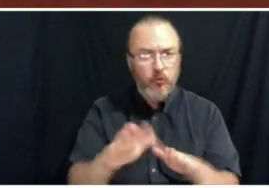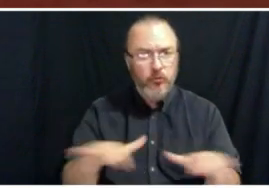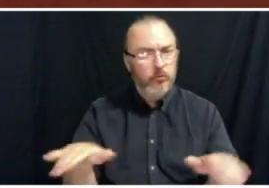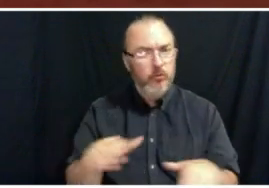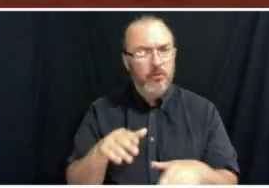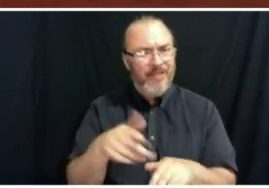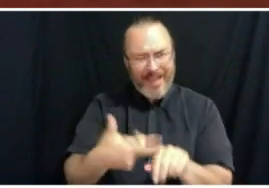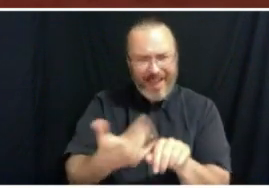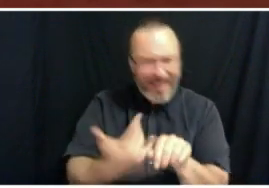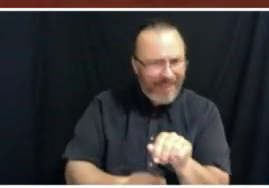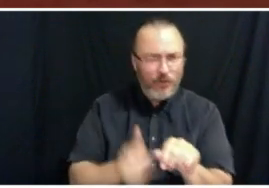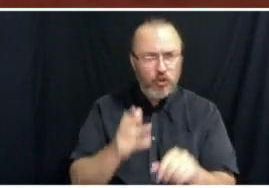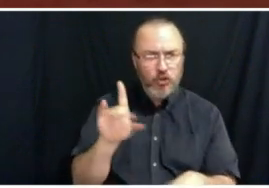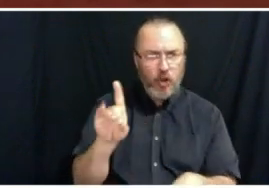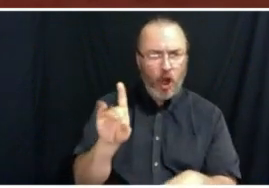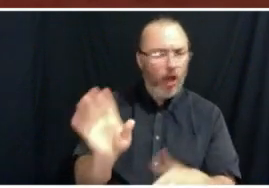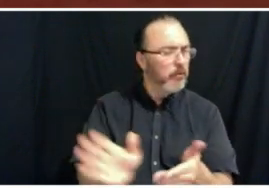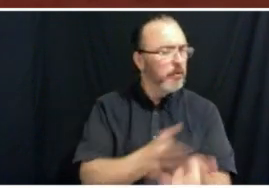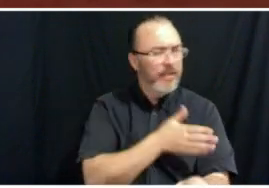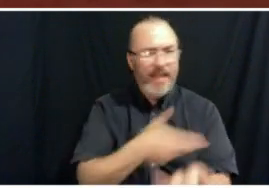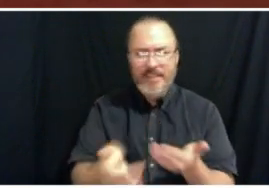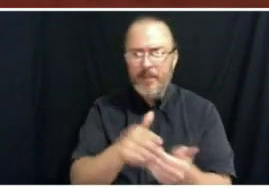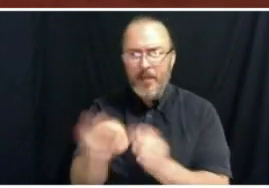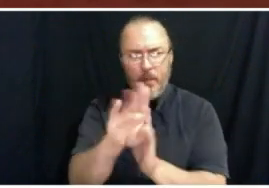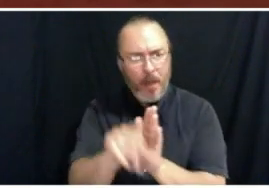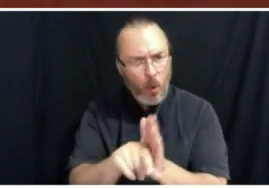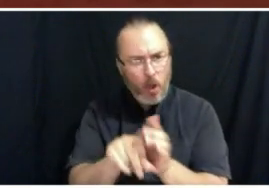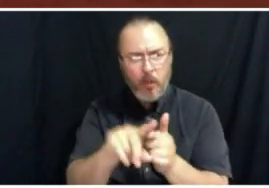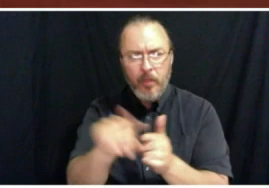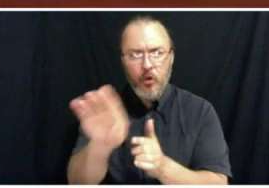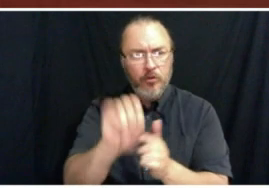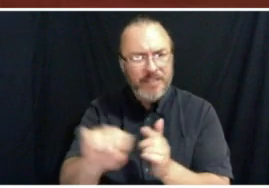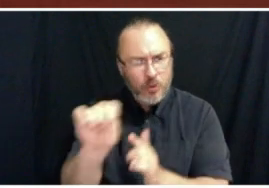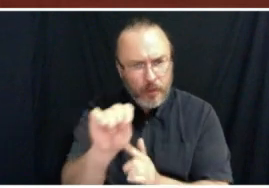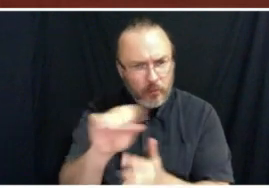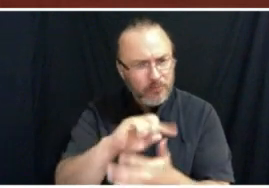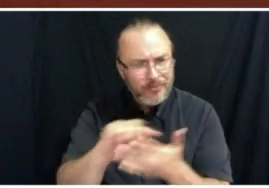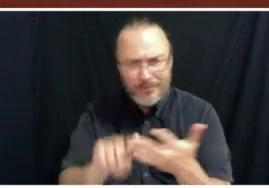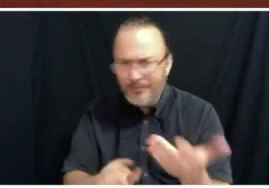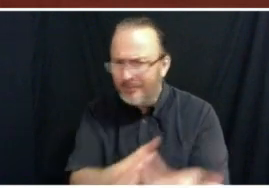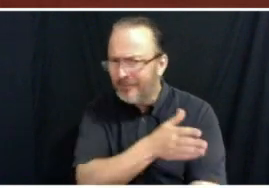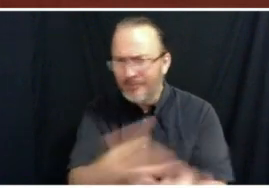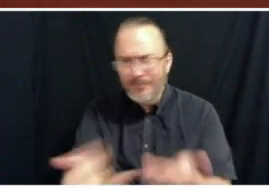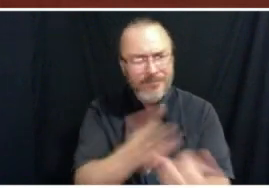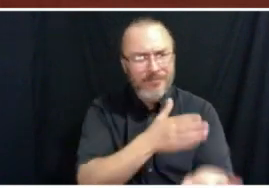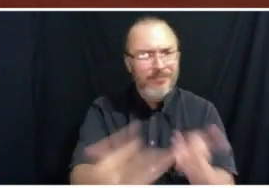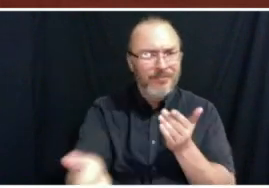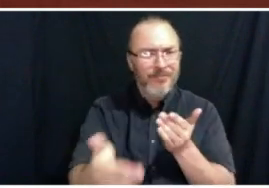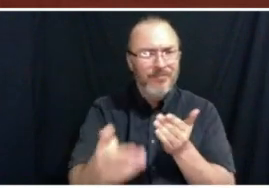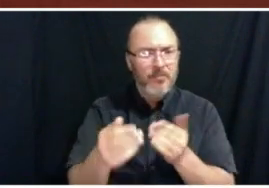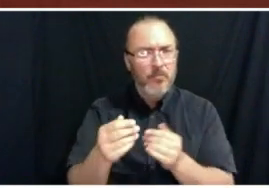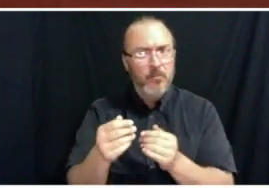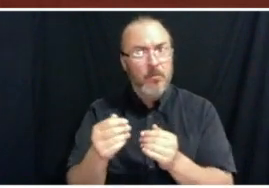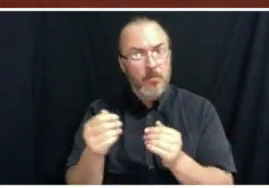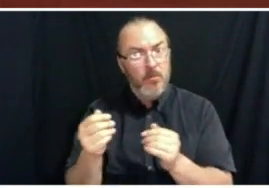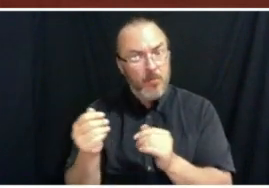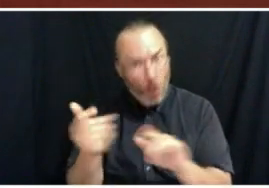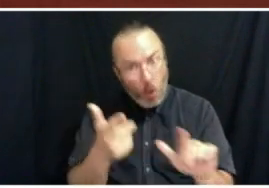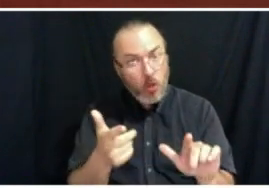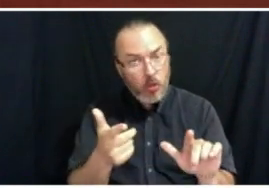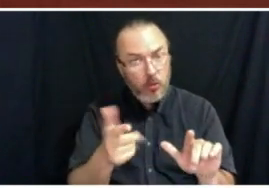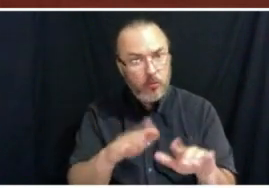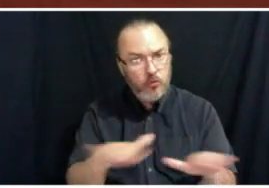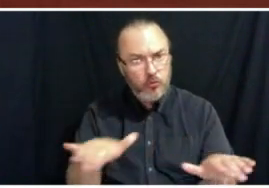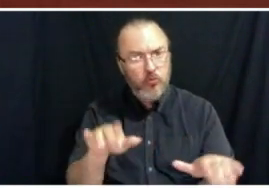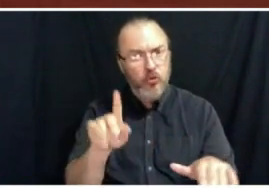no matter their background or circumstances, should necessarily be guaranteed 2 years of